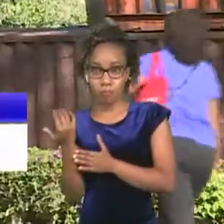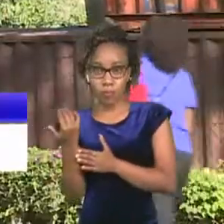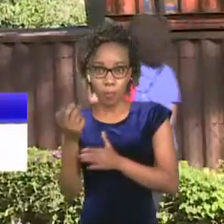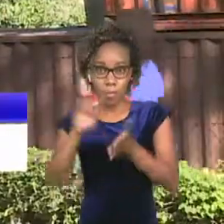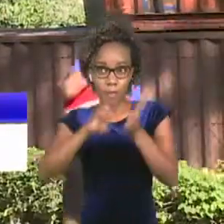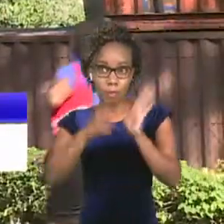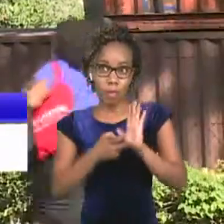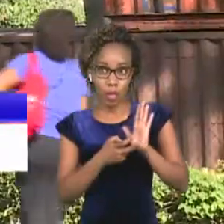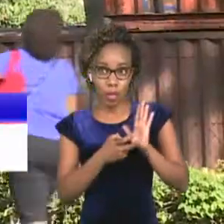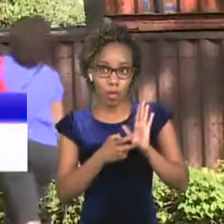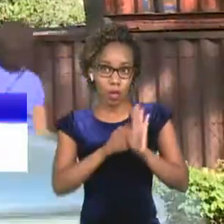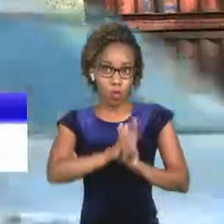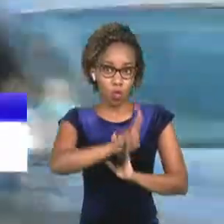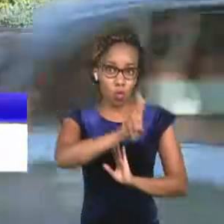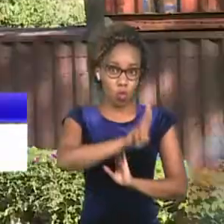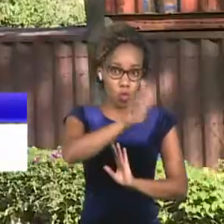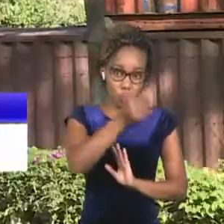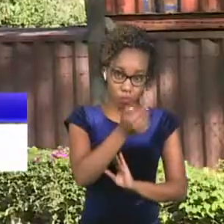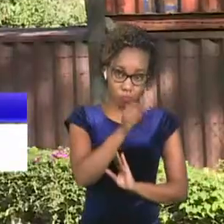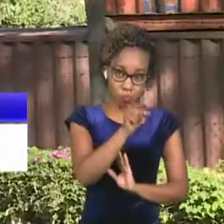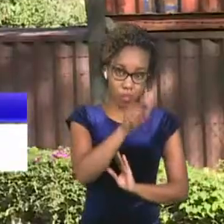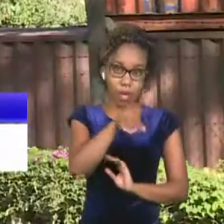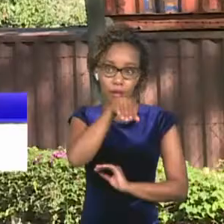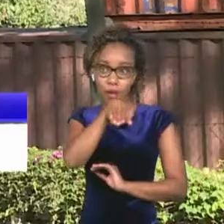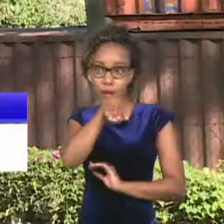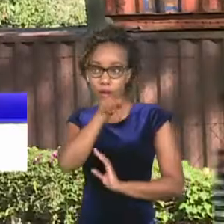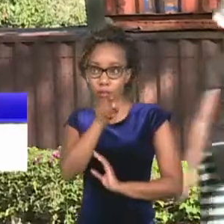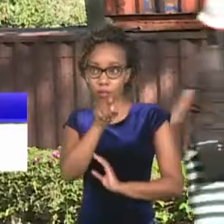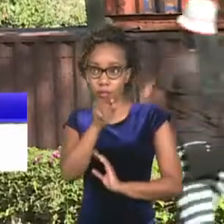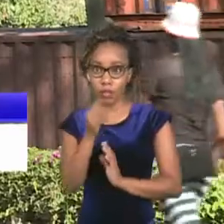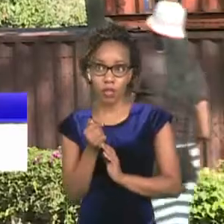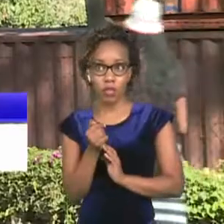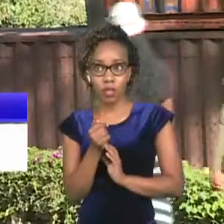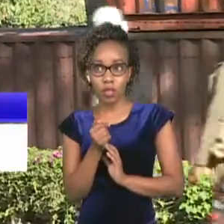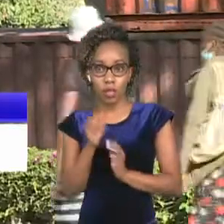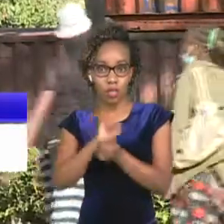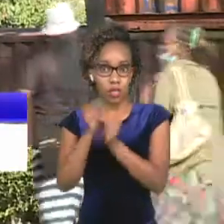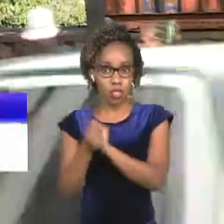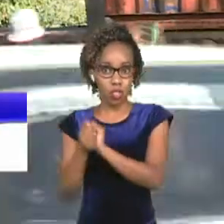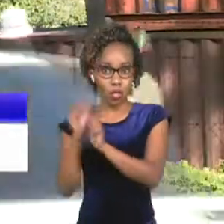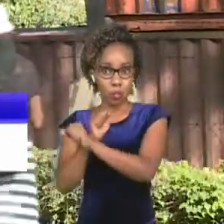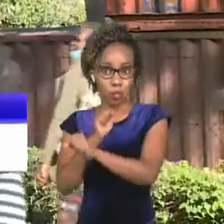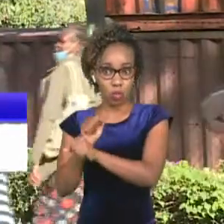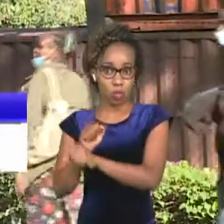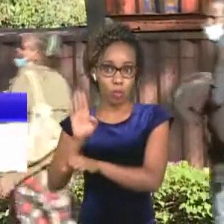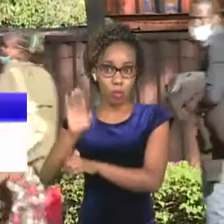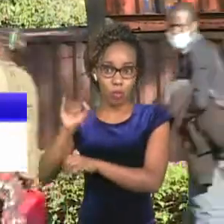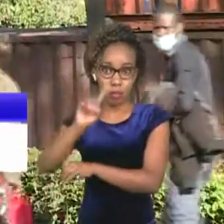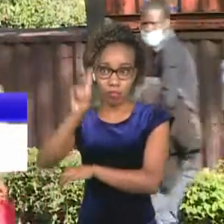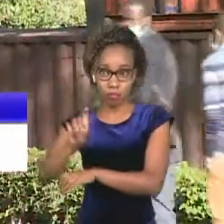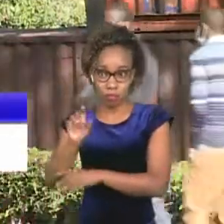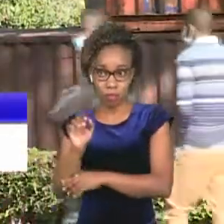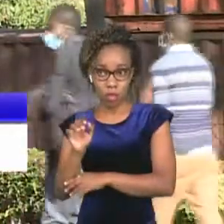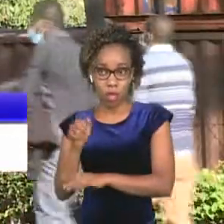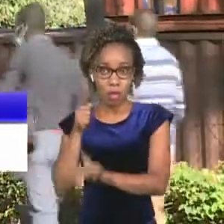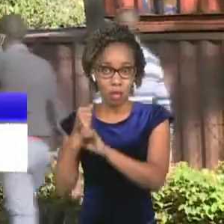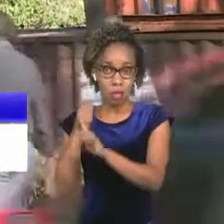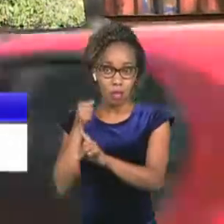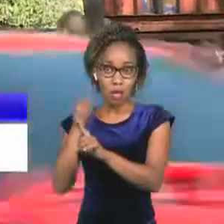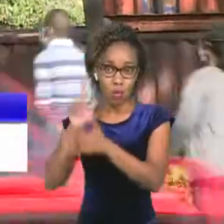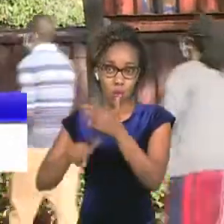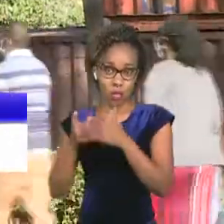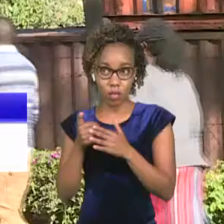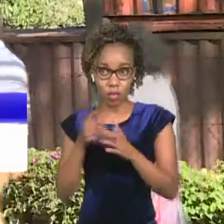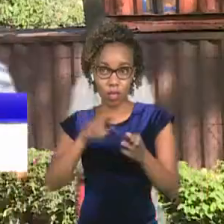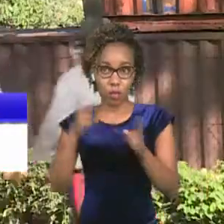the two, President Uhuru Kenyatta and co-leader Raila Odinga, have slammed the door for further changes in the BBI? Or what impact does the